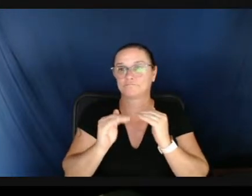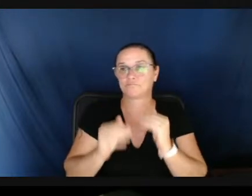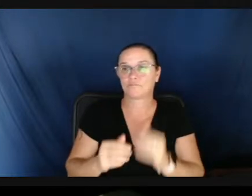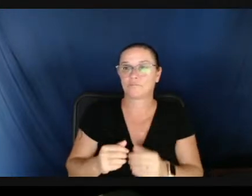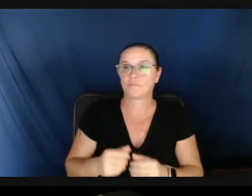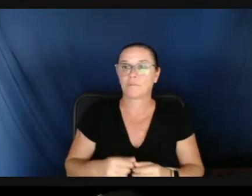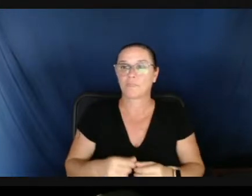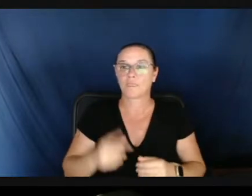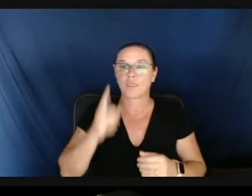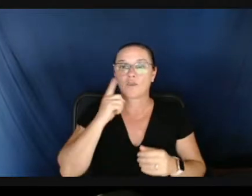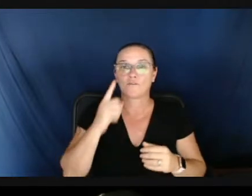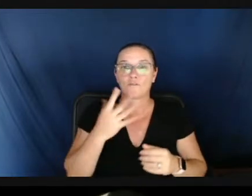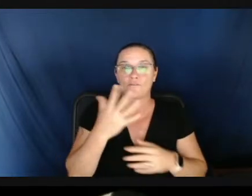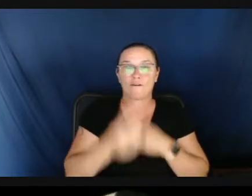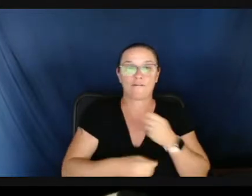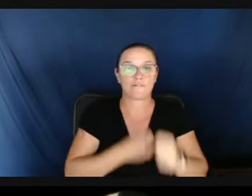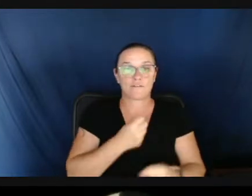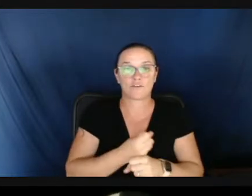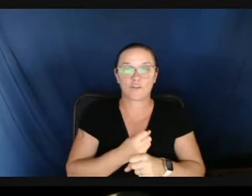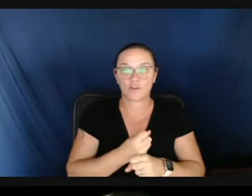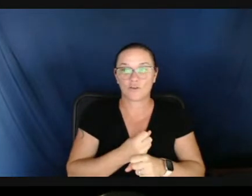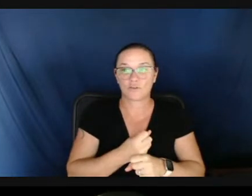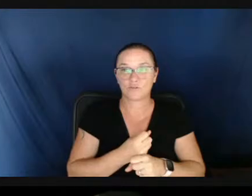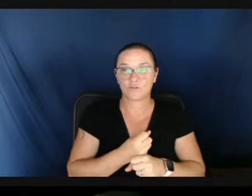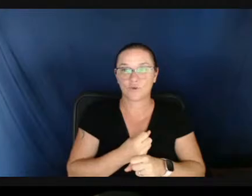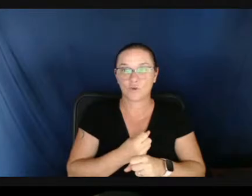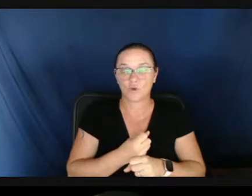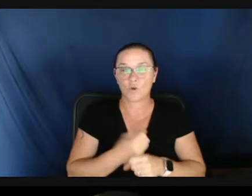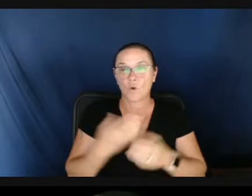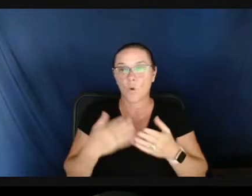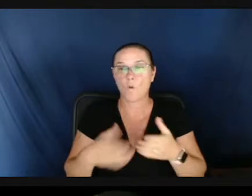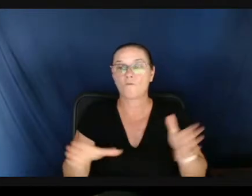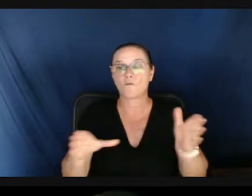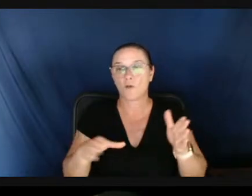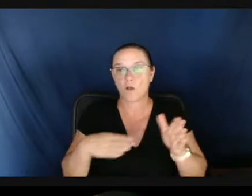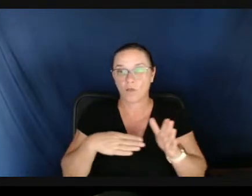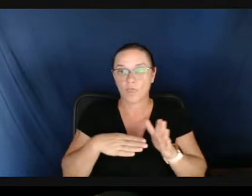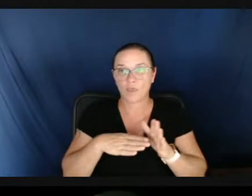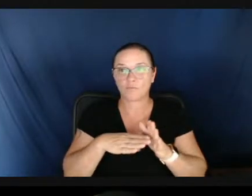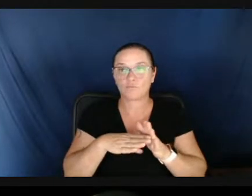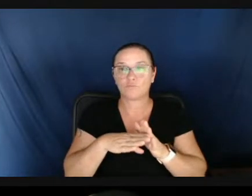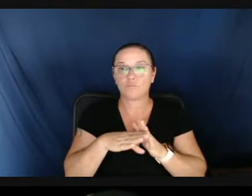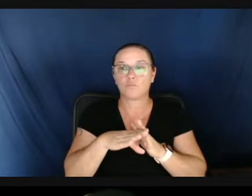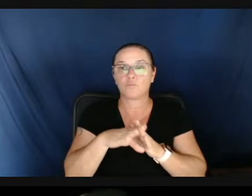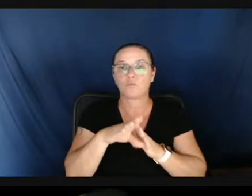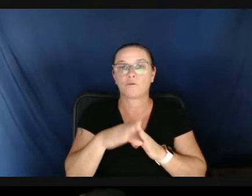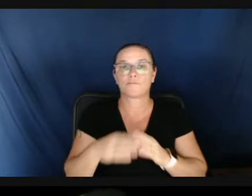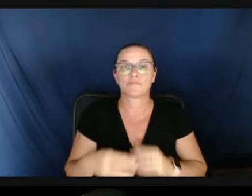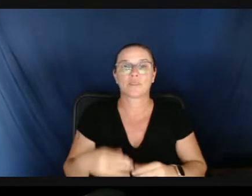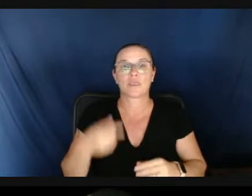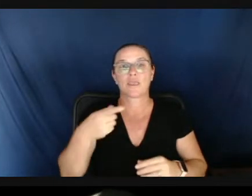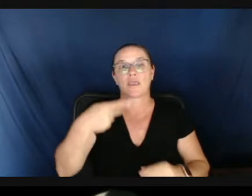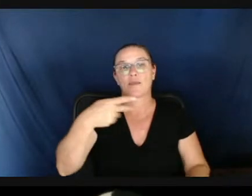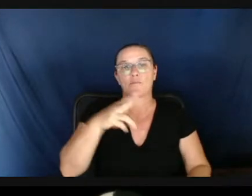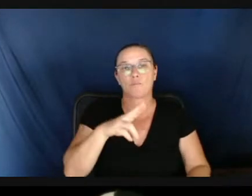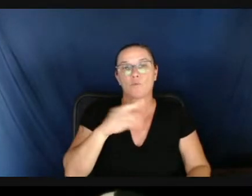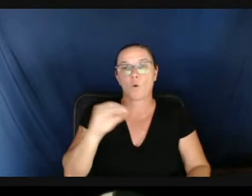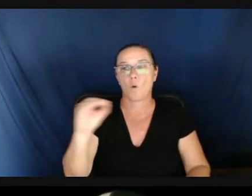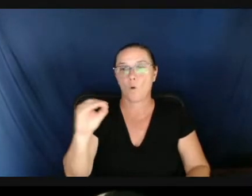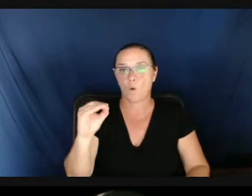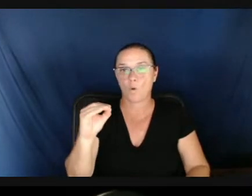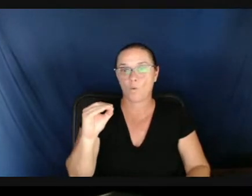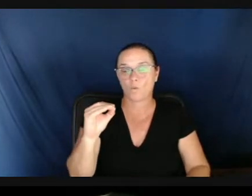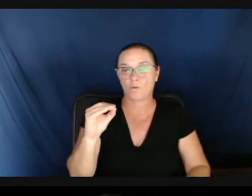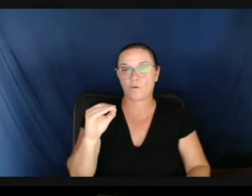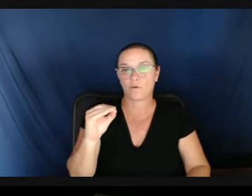the past 5 years, we've had overall mostly this extending pattern, right? And there at Pool, mostly an extensional